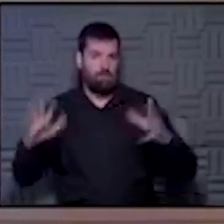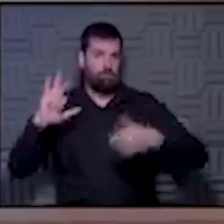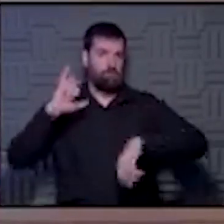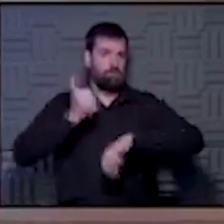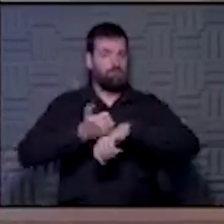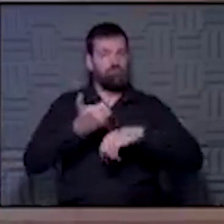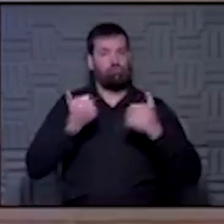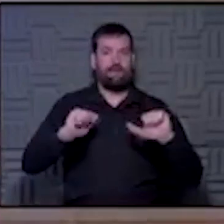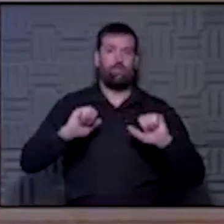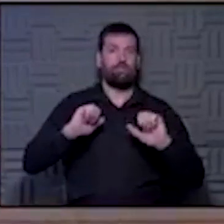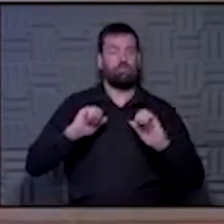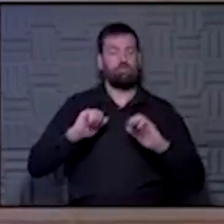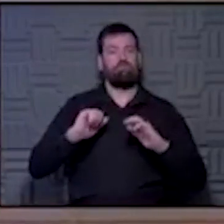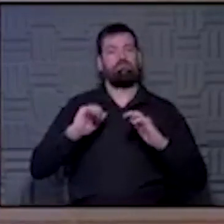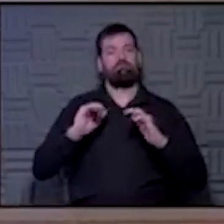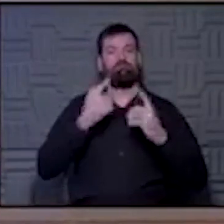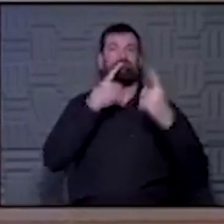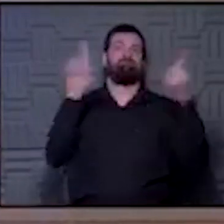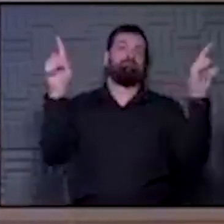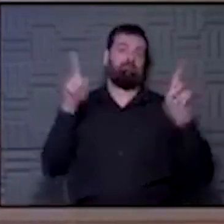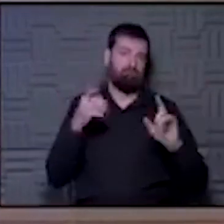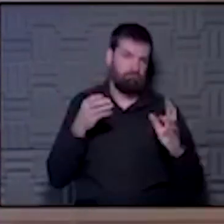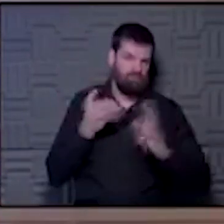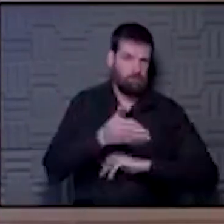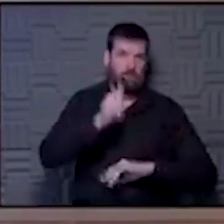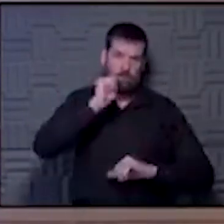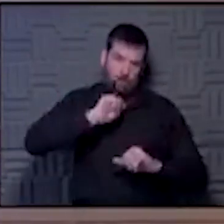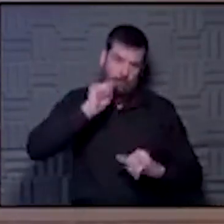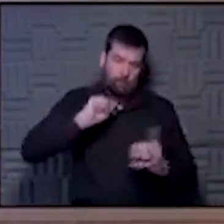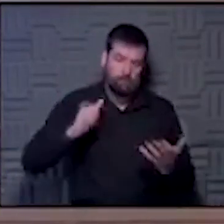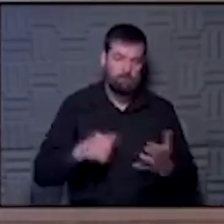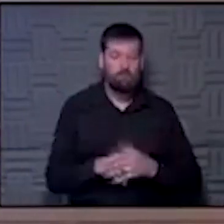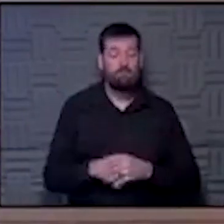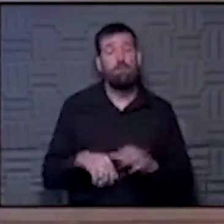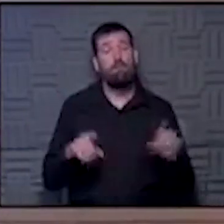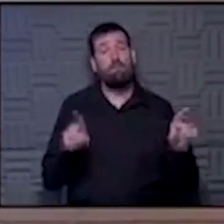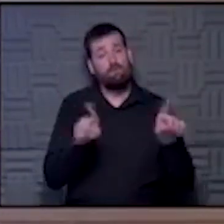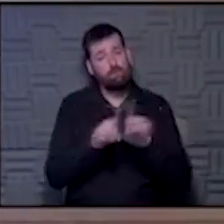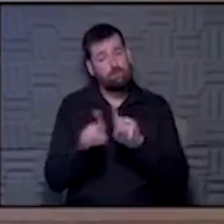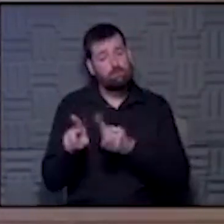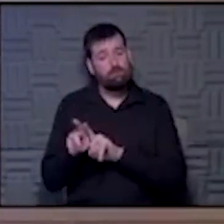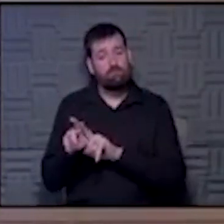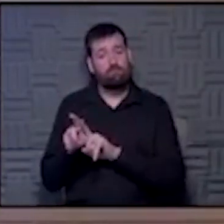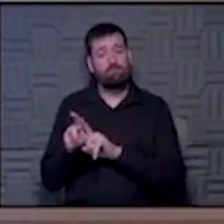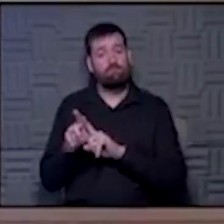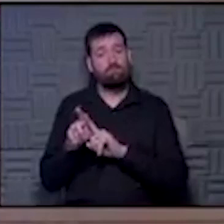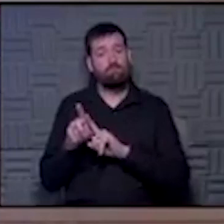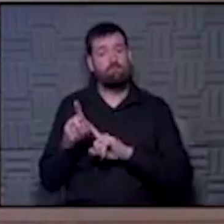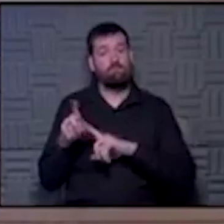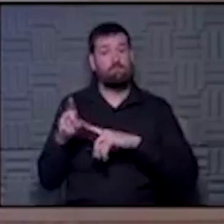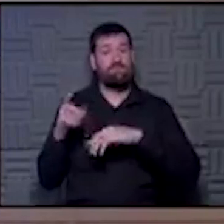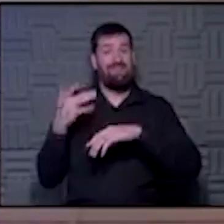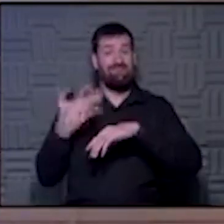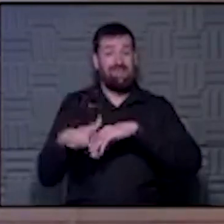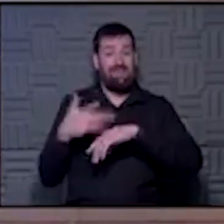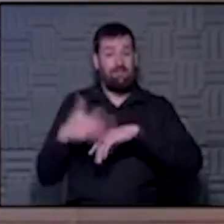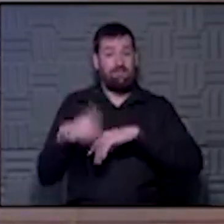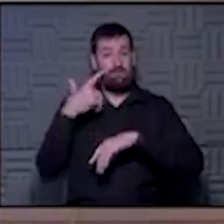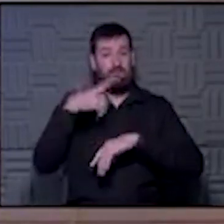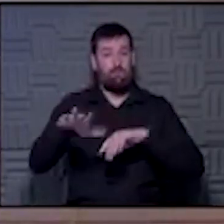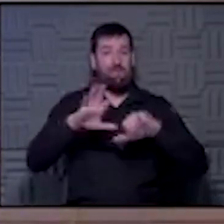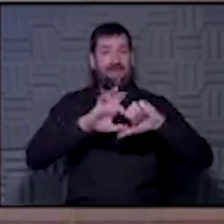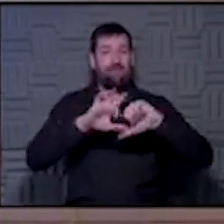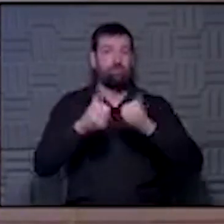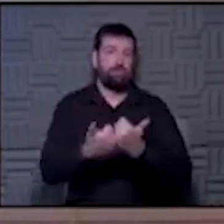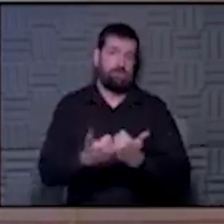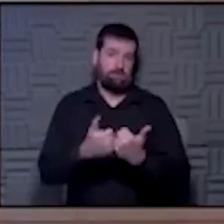to overcome the issues. In addition, there has been actually an increase in availability of agency